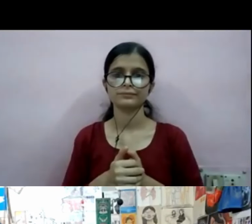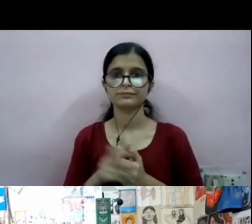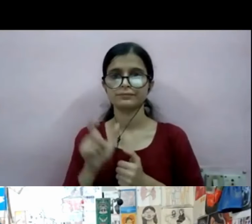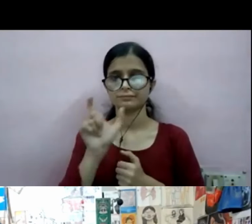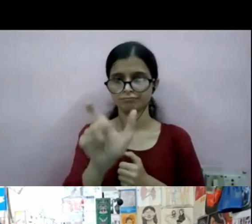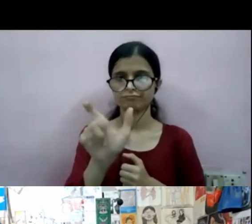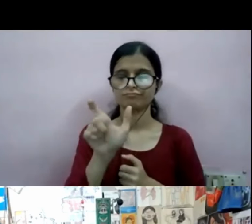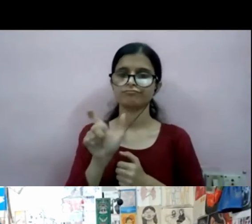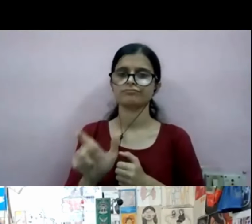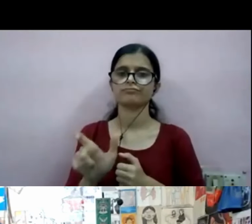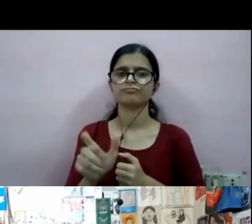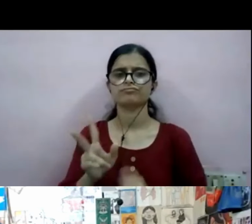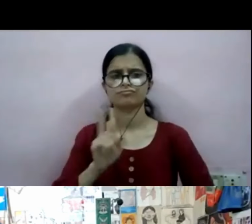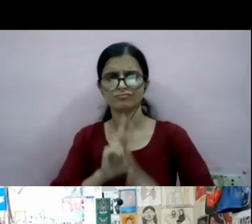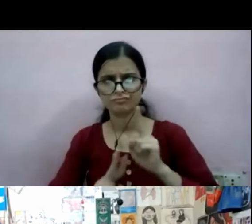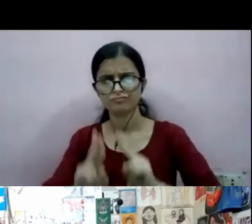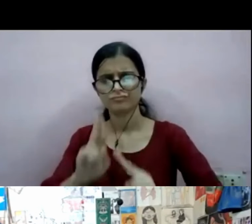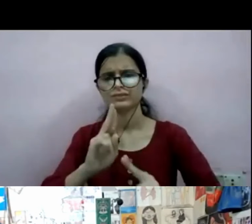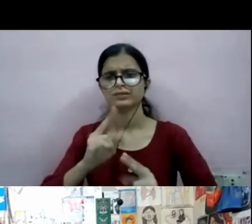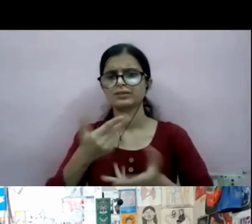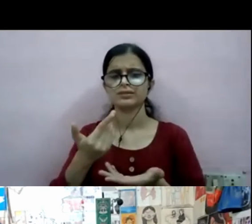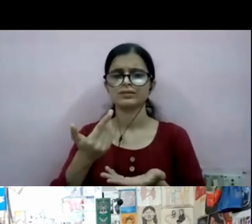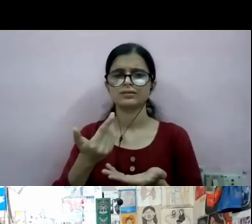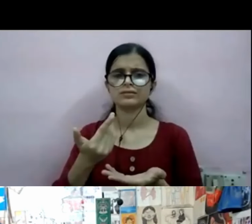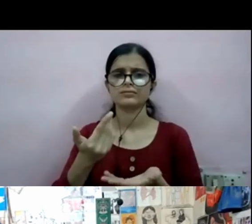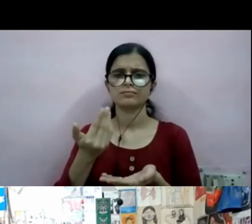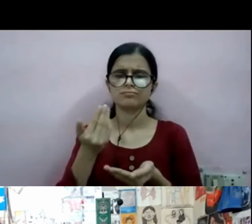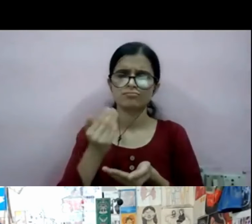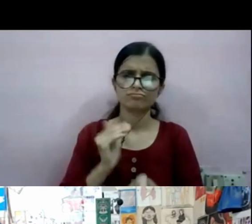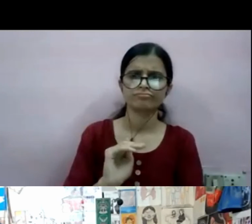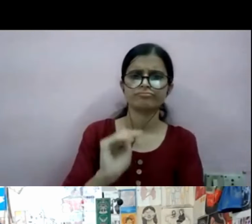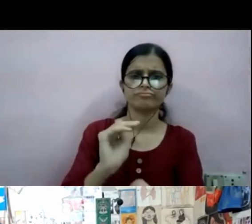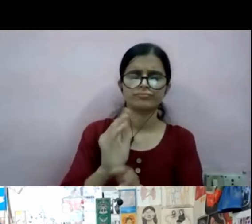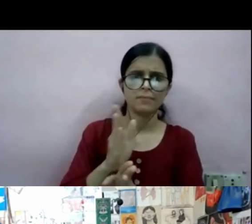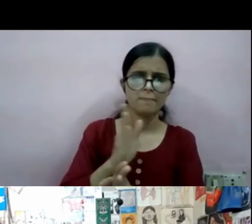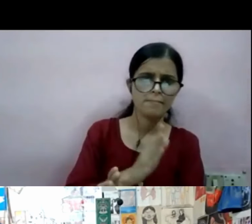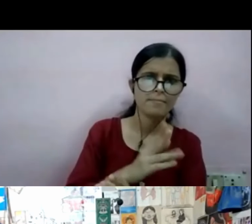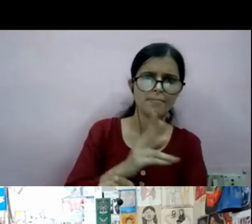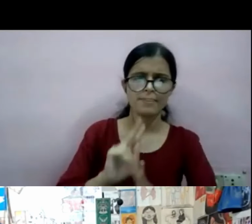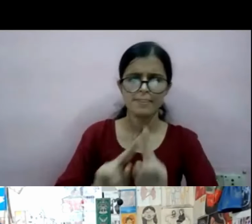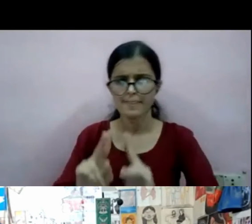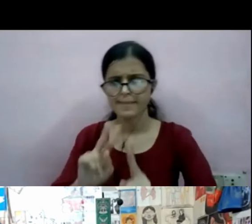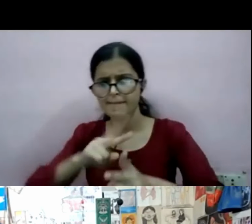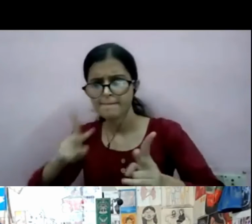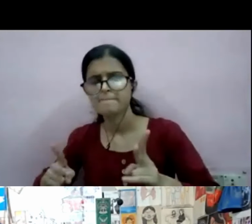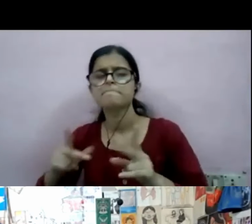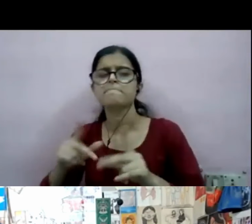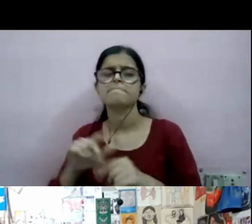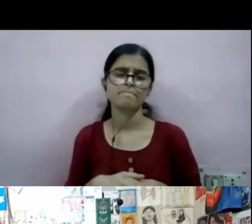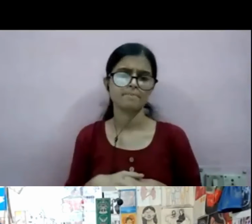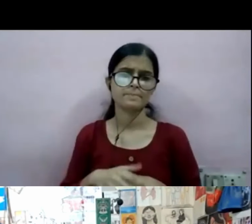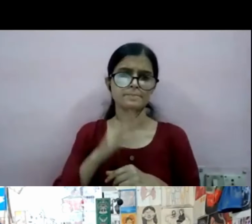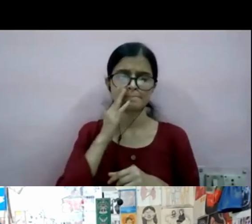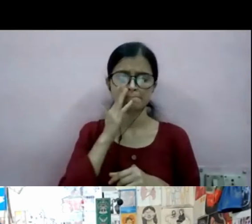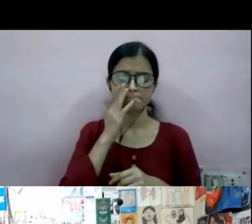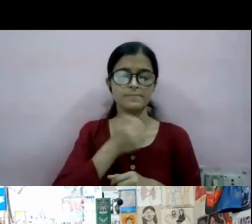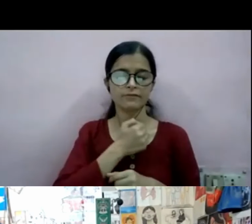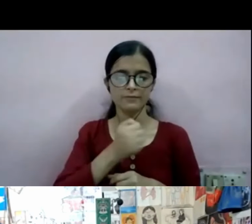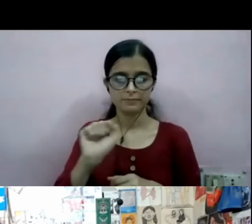ovariotomies, surgeries for the congenitally disabled, conjoined twins, and so on. And feminists have